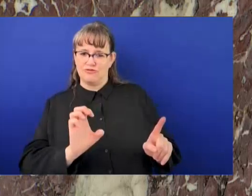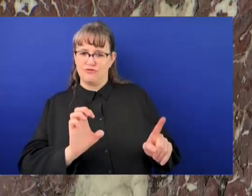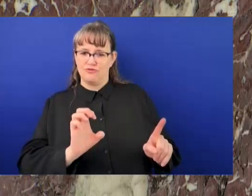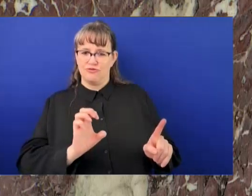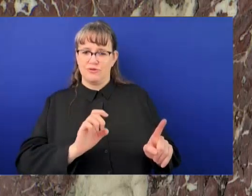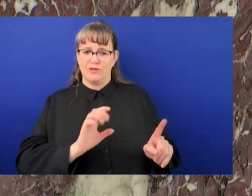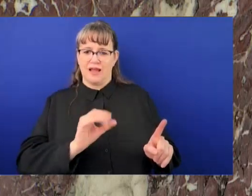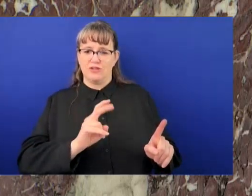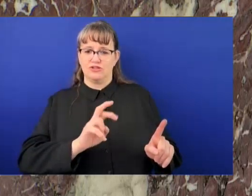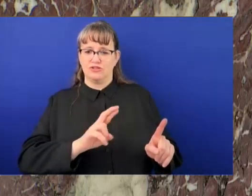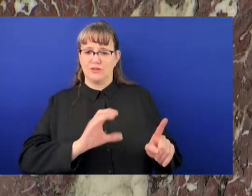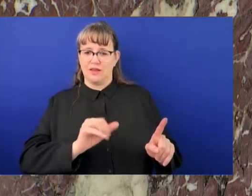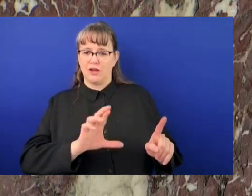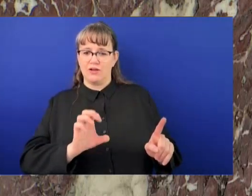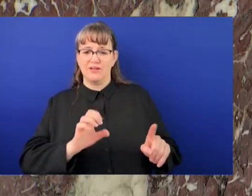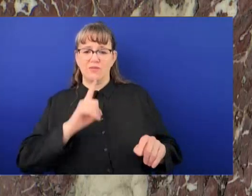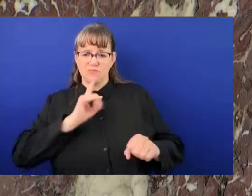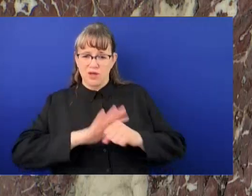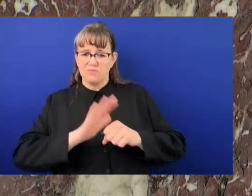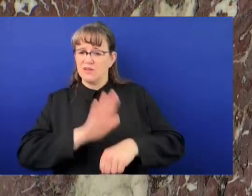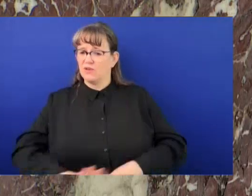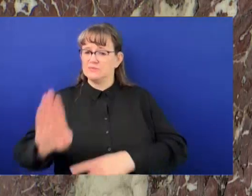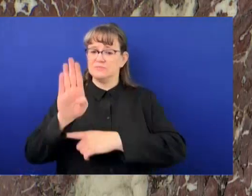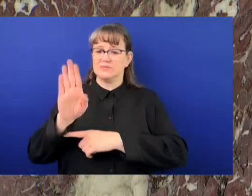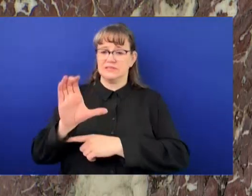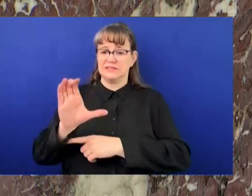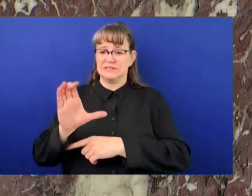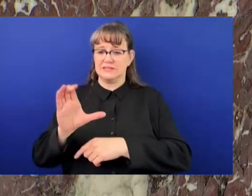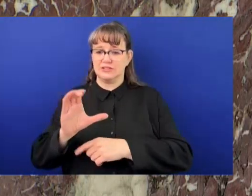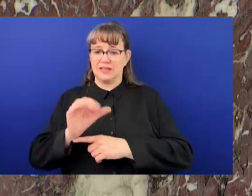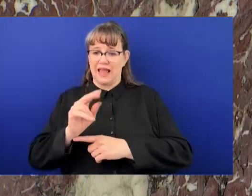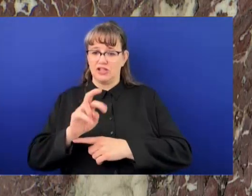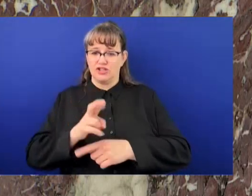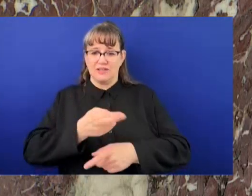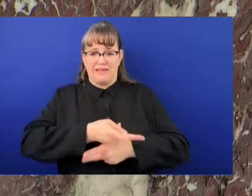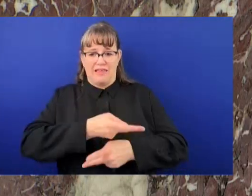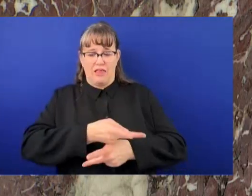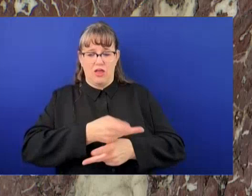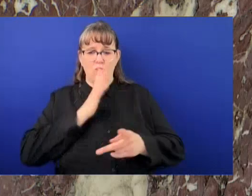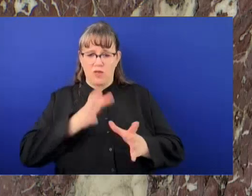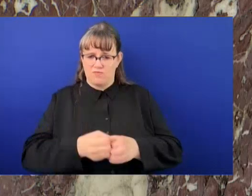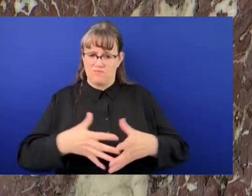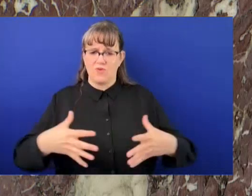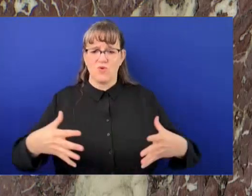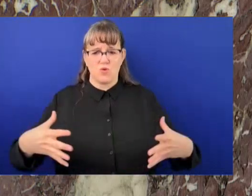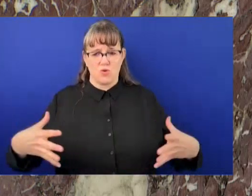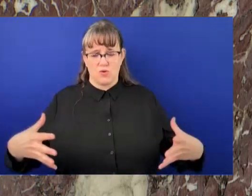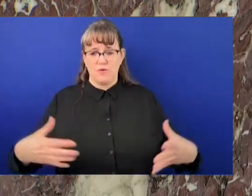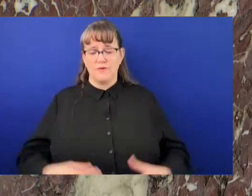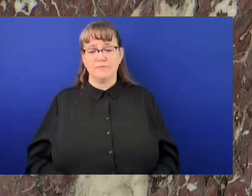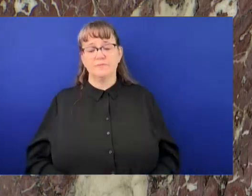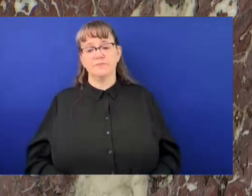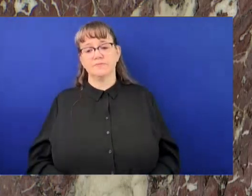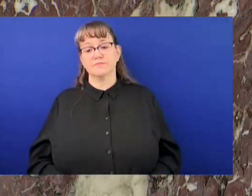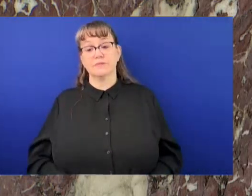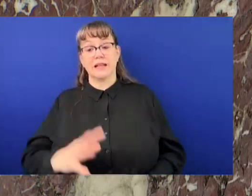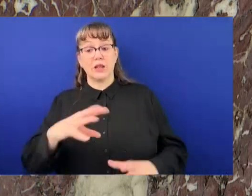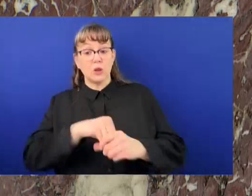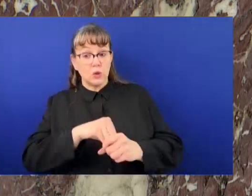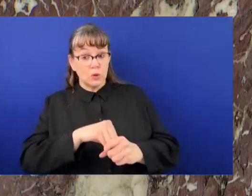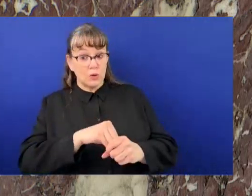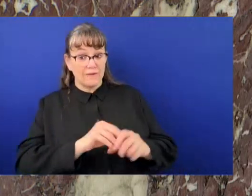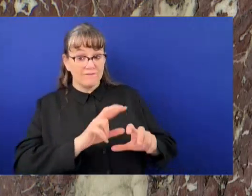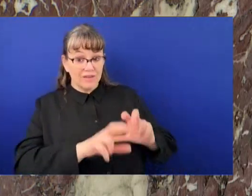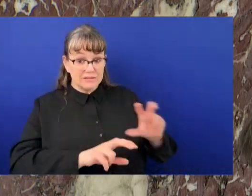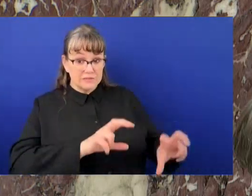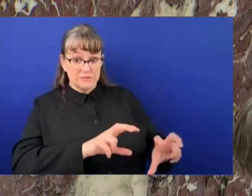is one of excellence. And Mr. Speaker, that includes investments, including hiring more than 140 new cancer doctors, for